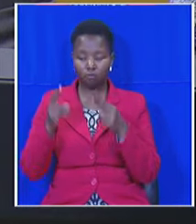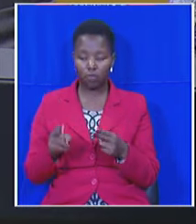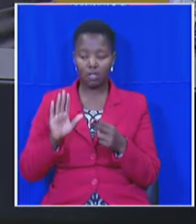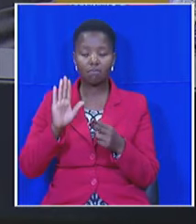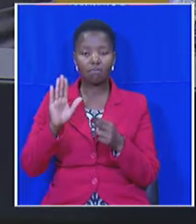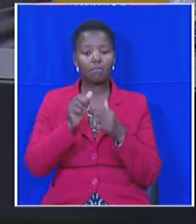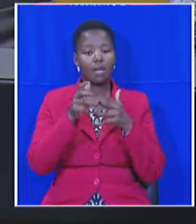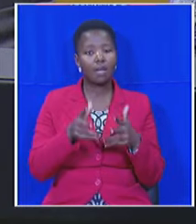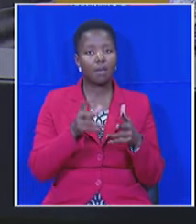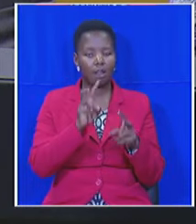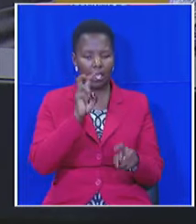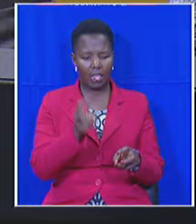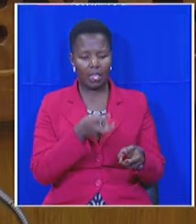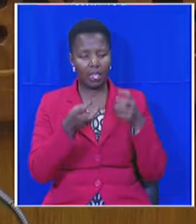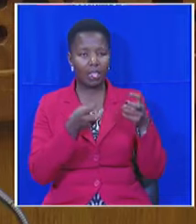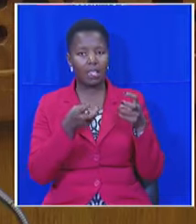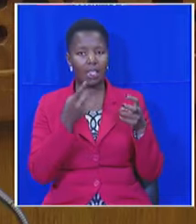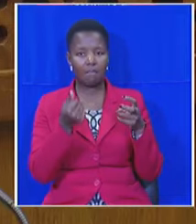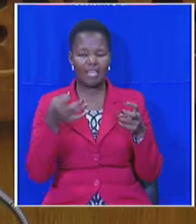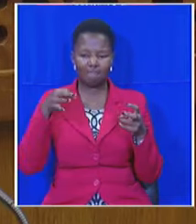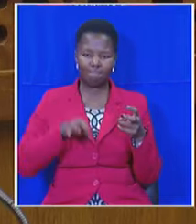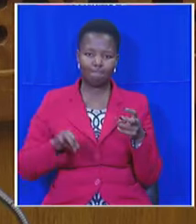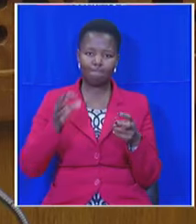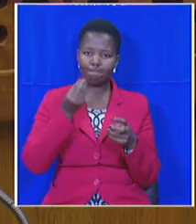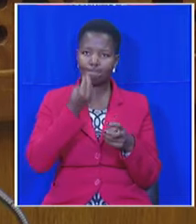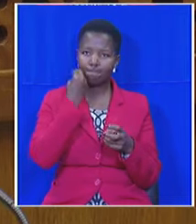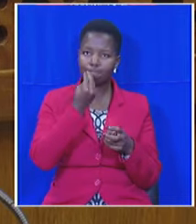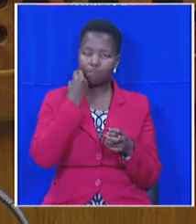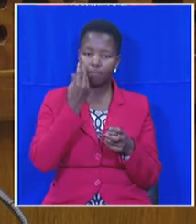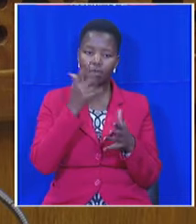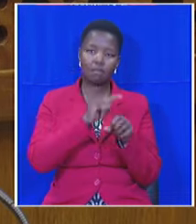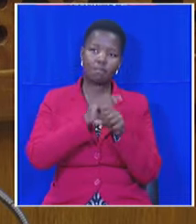leaders squander taxpayers' money on fat cats and business class